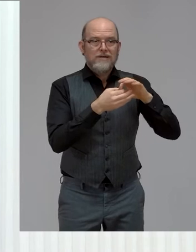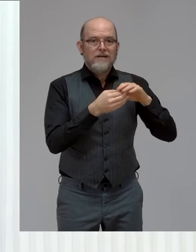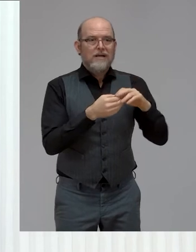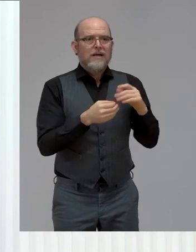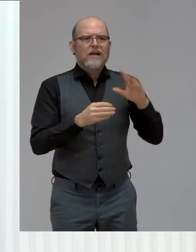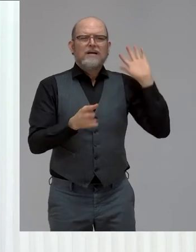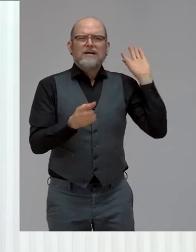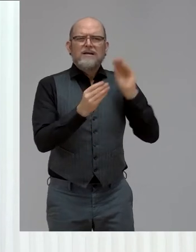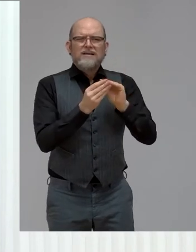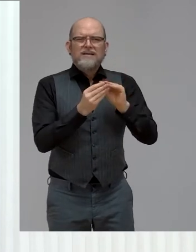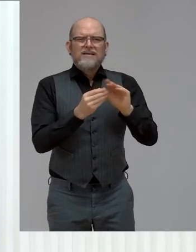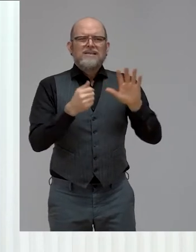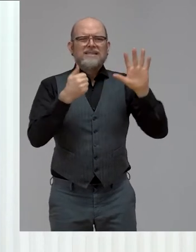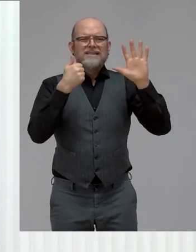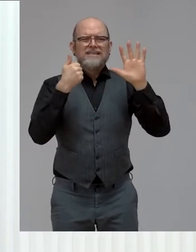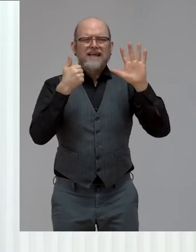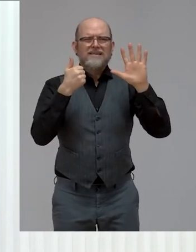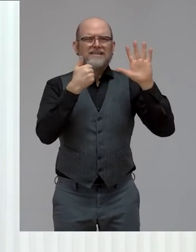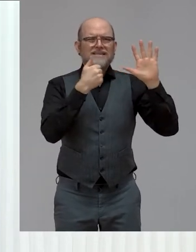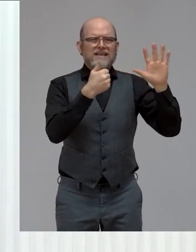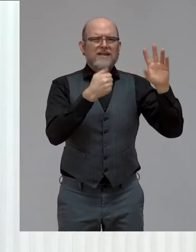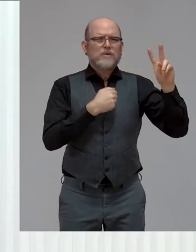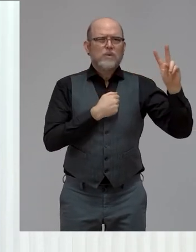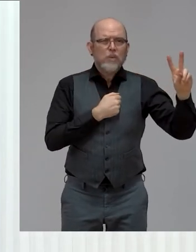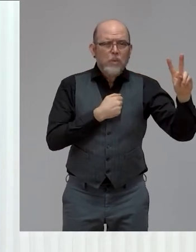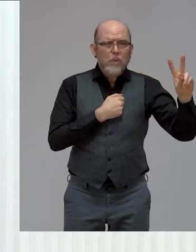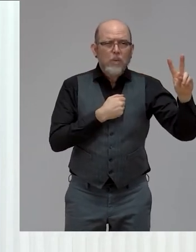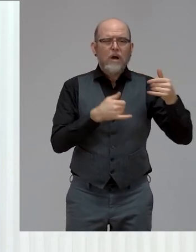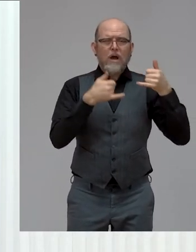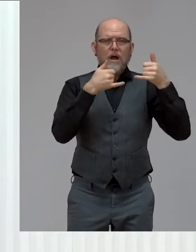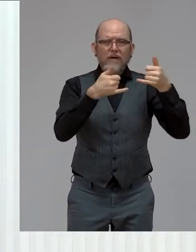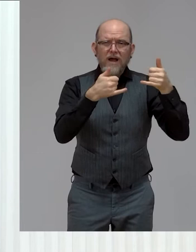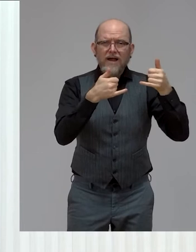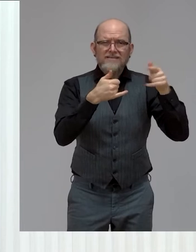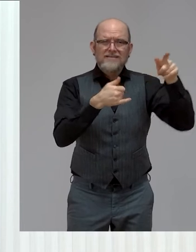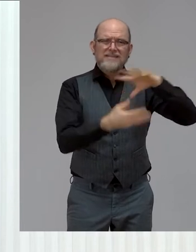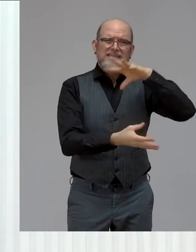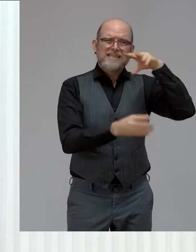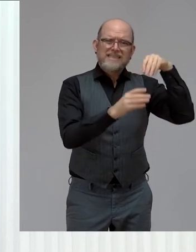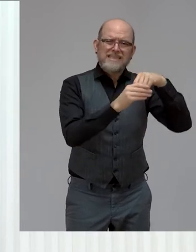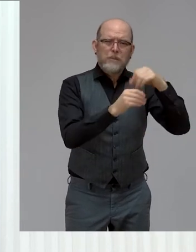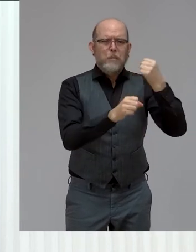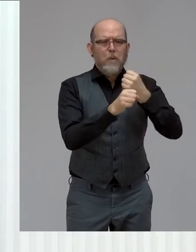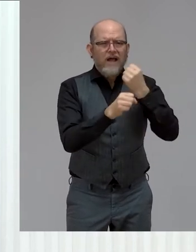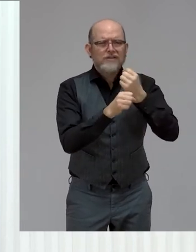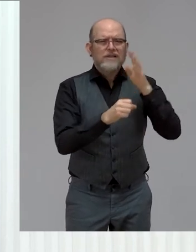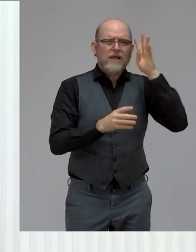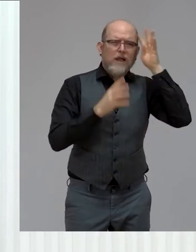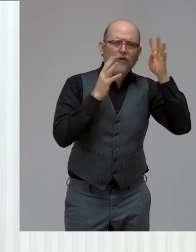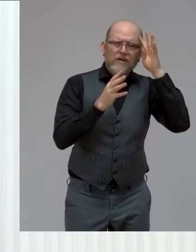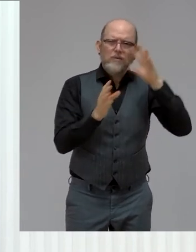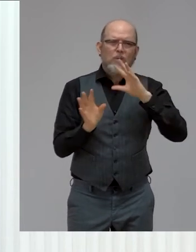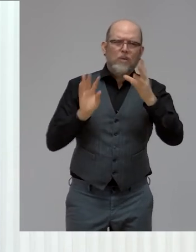662 awarded innovative practices and policies back from